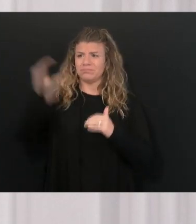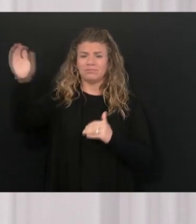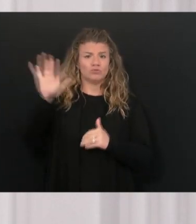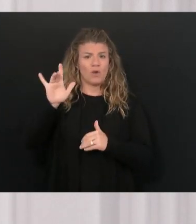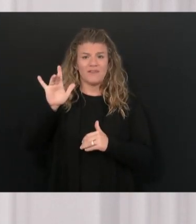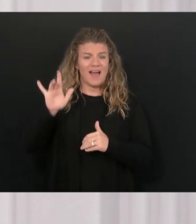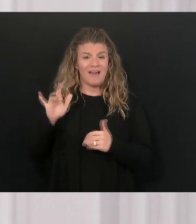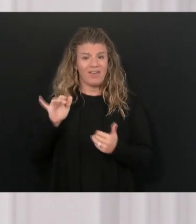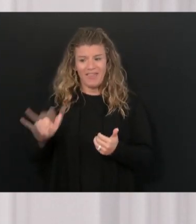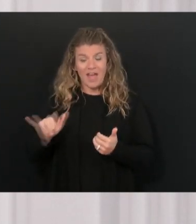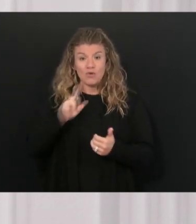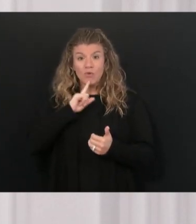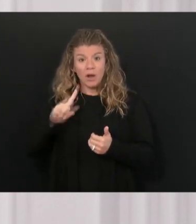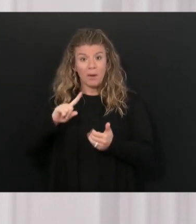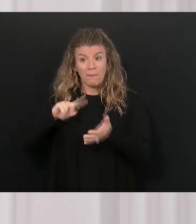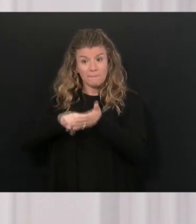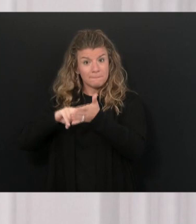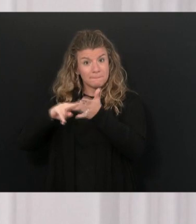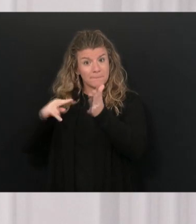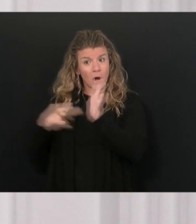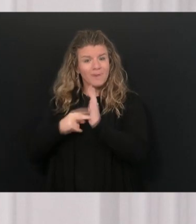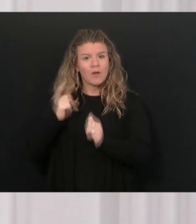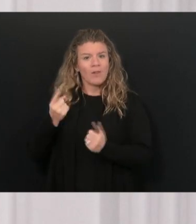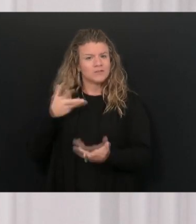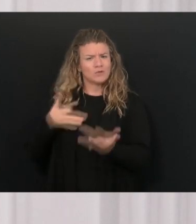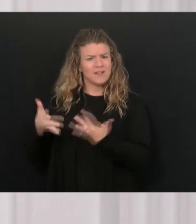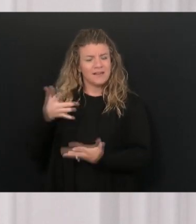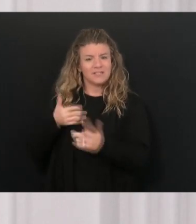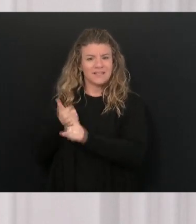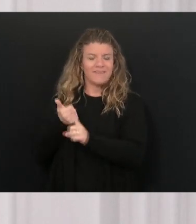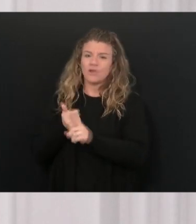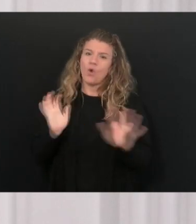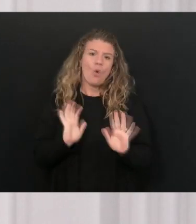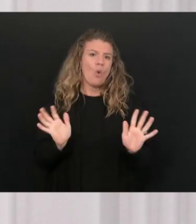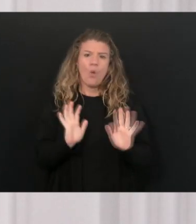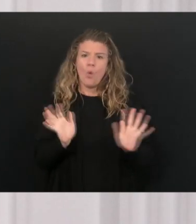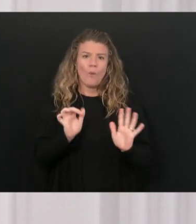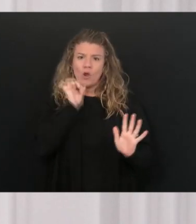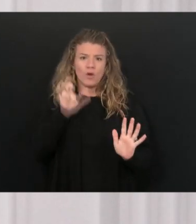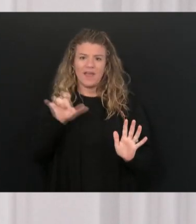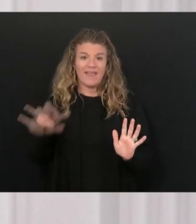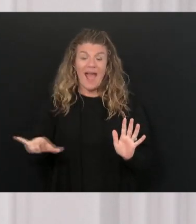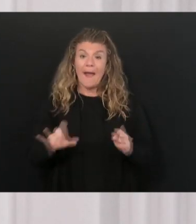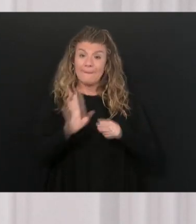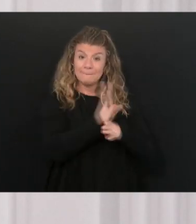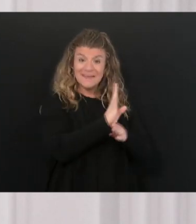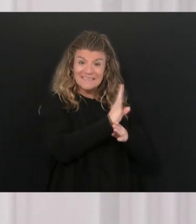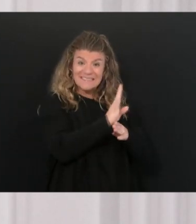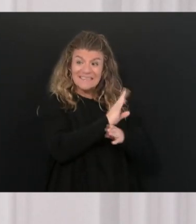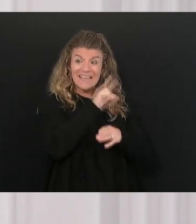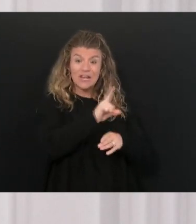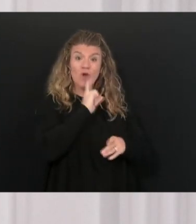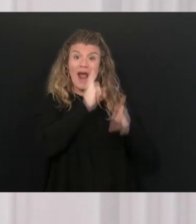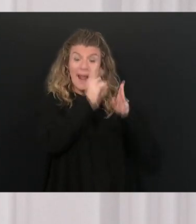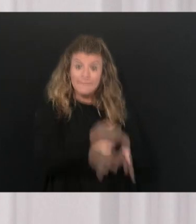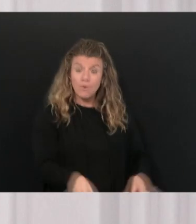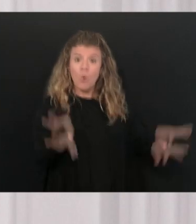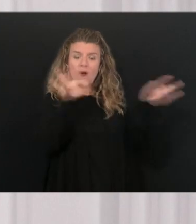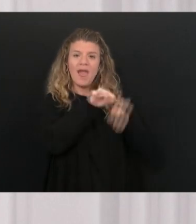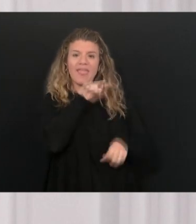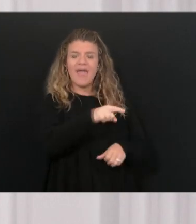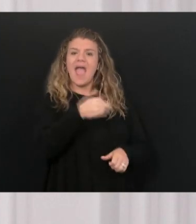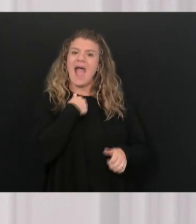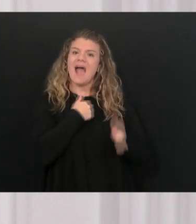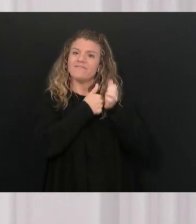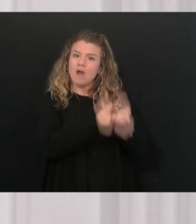particular purpose other than just the socializing itself. Here, where a business is essential, they will have a guideline to